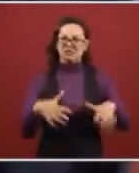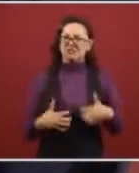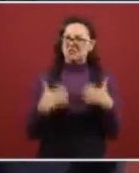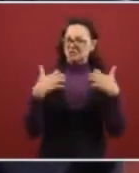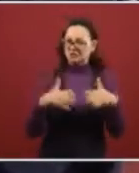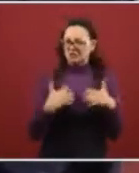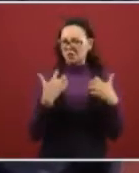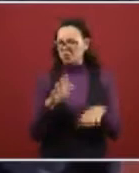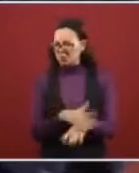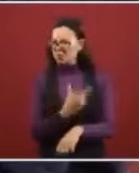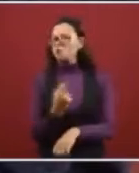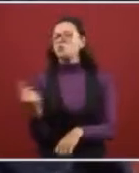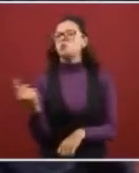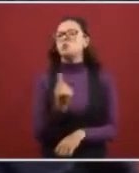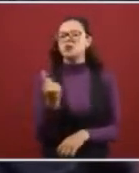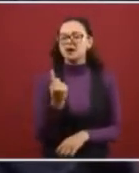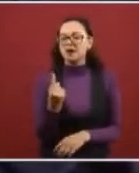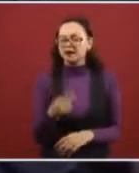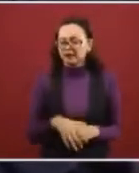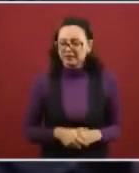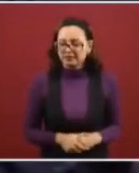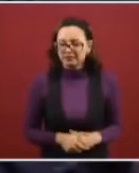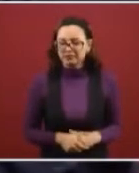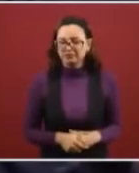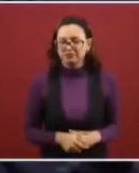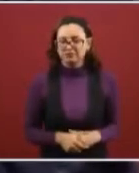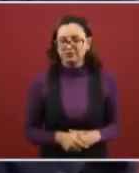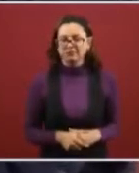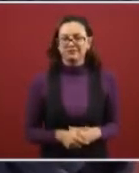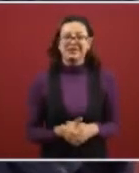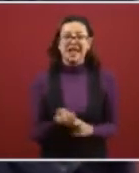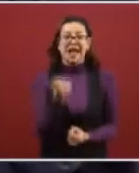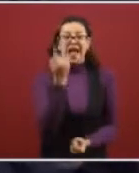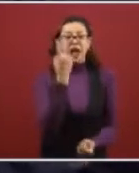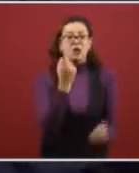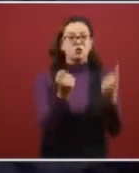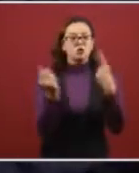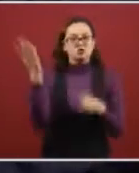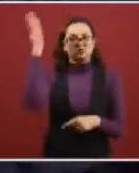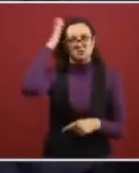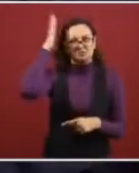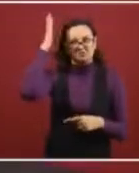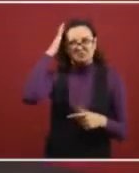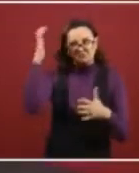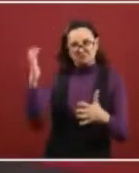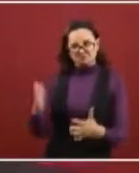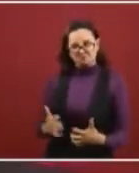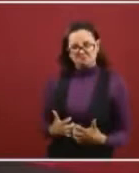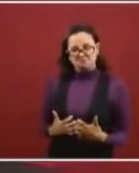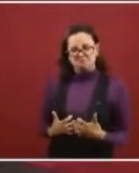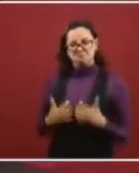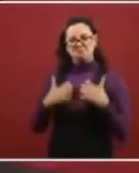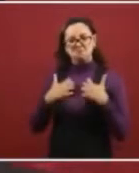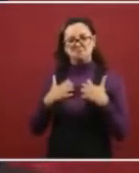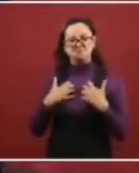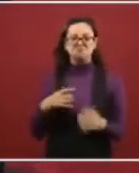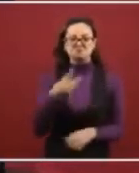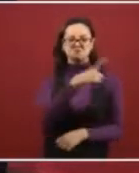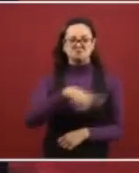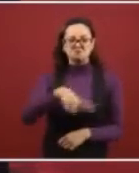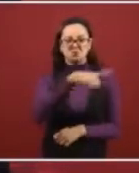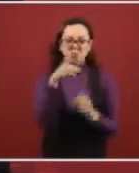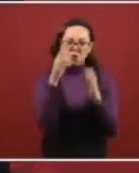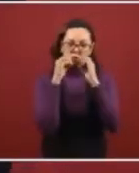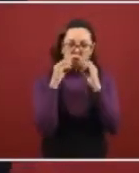conformes. So what is happening that they are not happy? Algunos líderes. That these leaders are not happy. De algunas organizaciones.